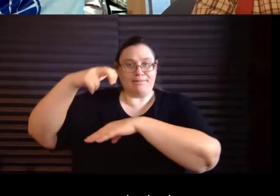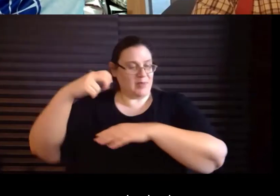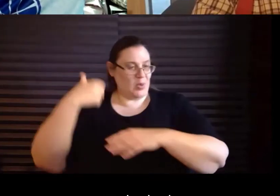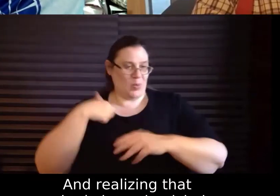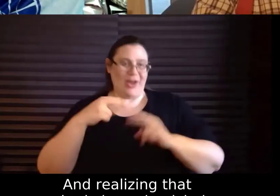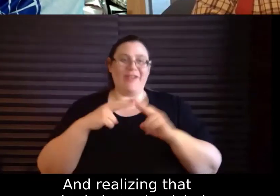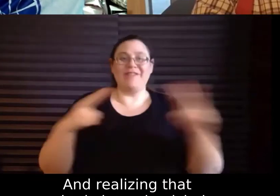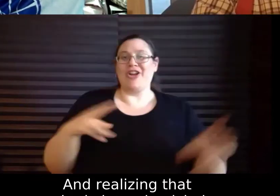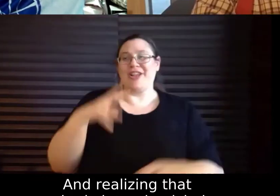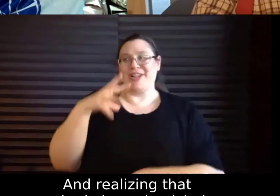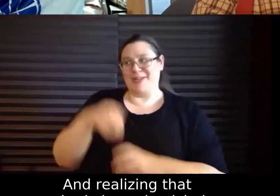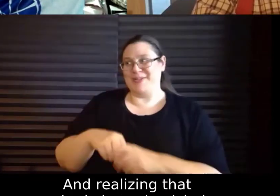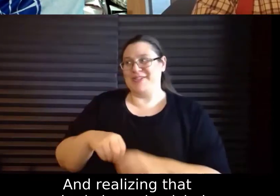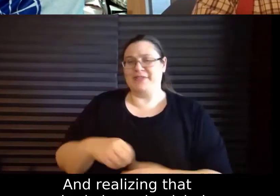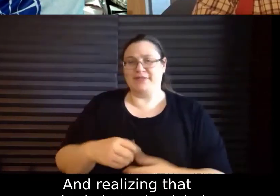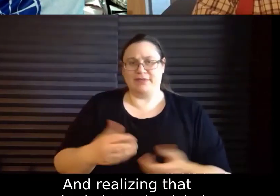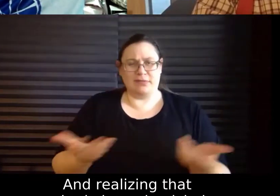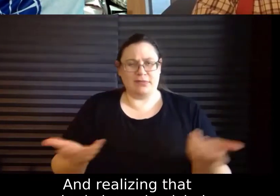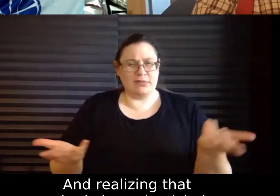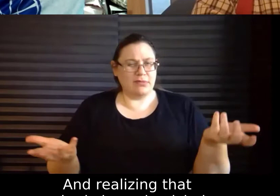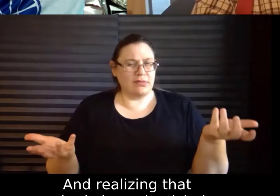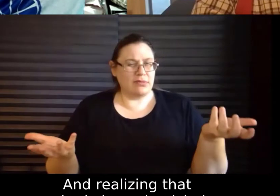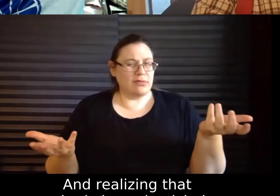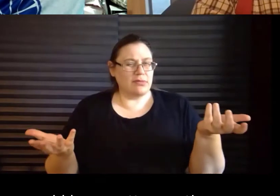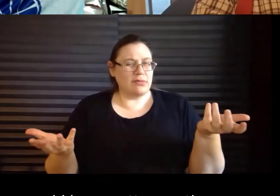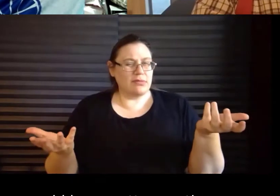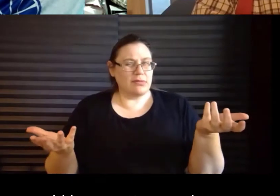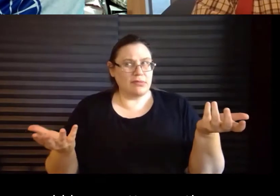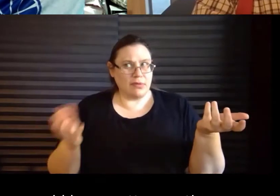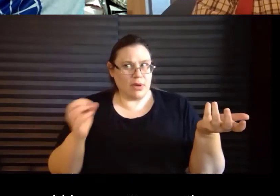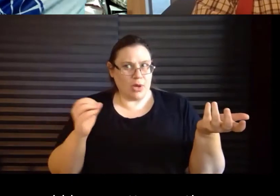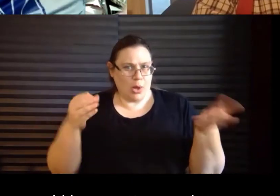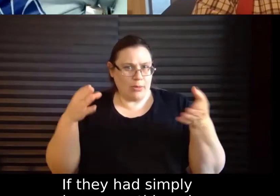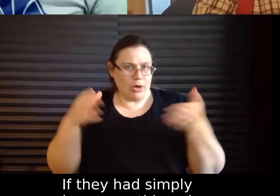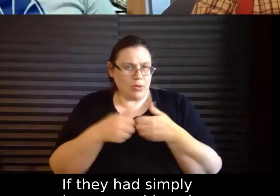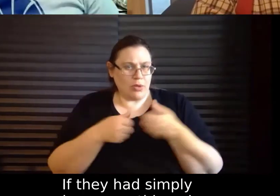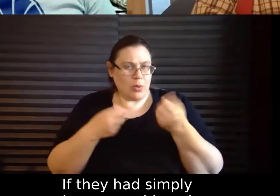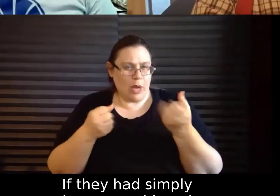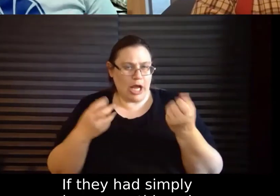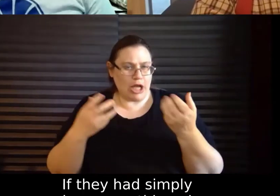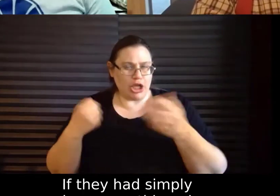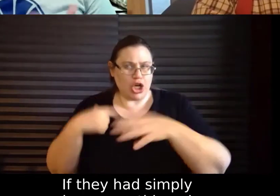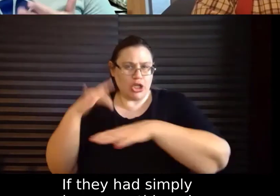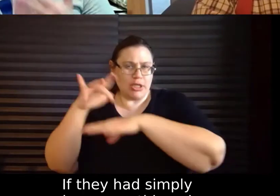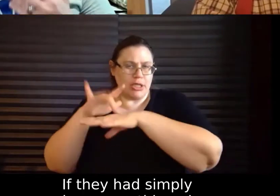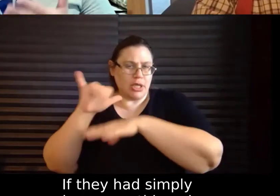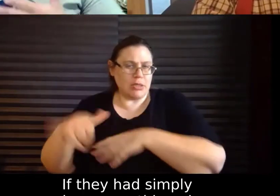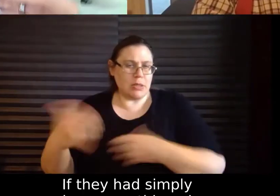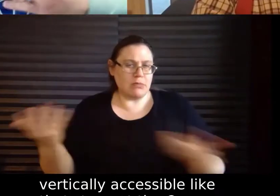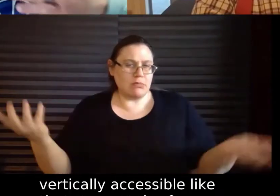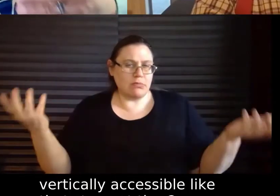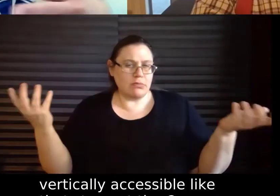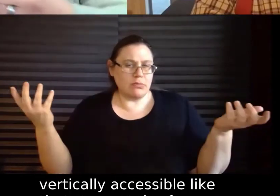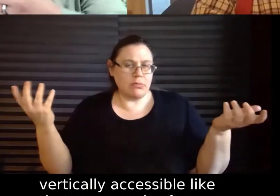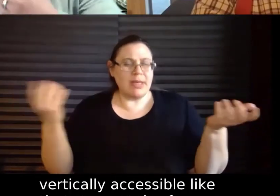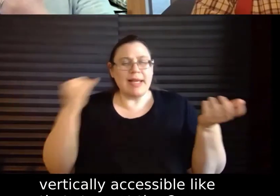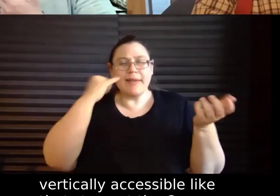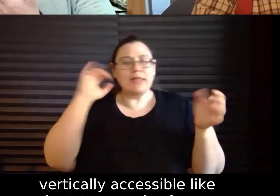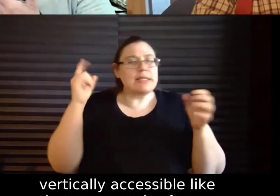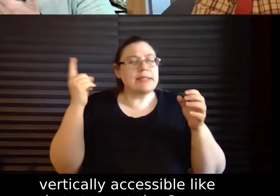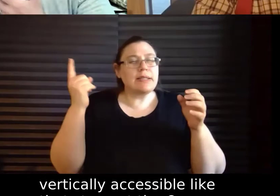inclusive, and realizing that nobody in a wheelchair could have gotten up there. If they had simply done something that was